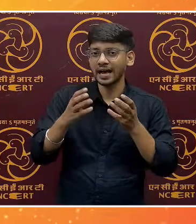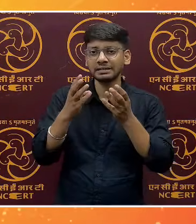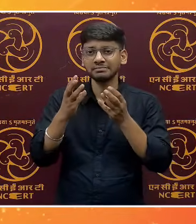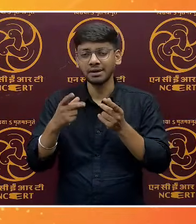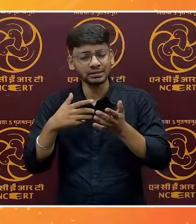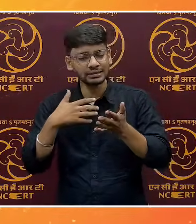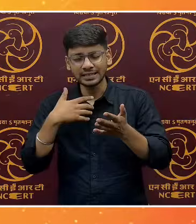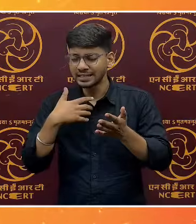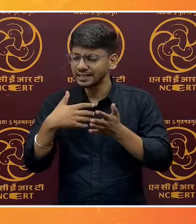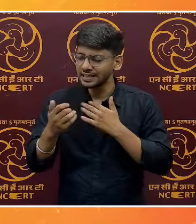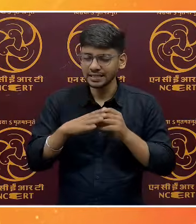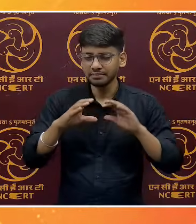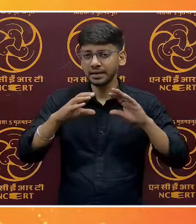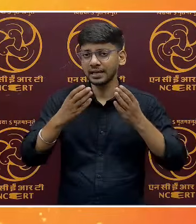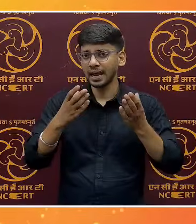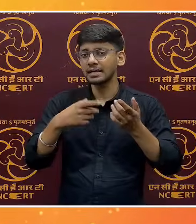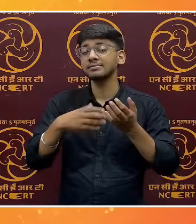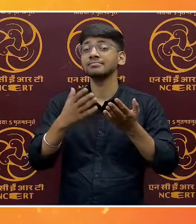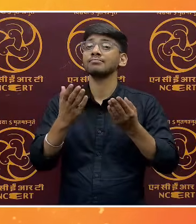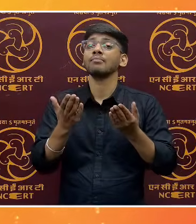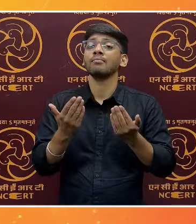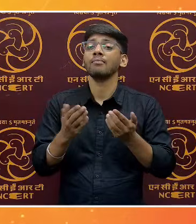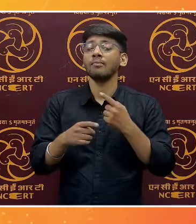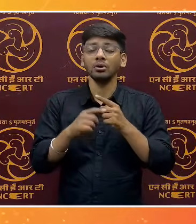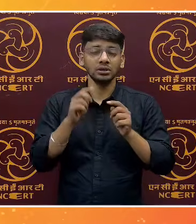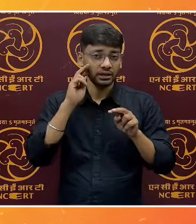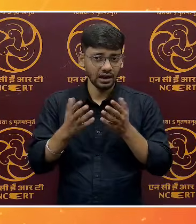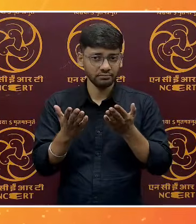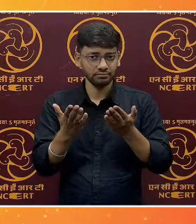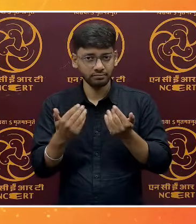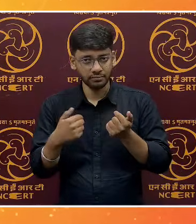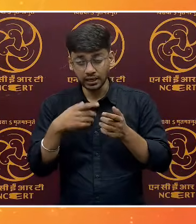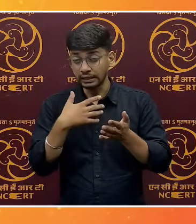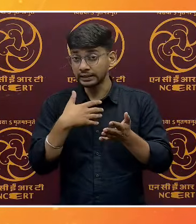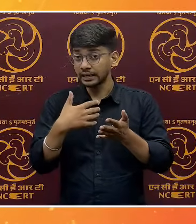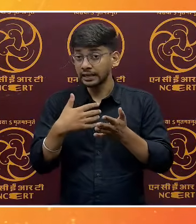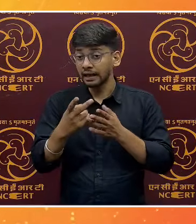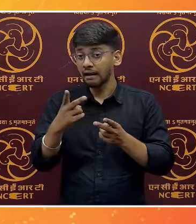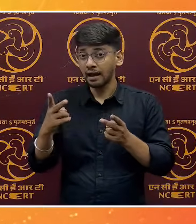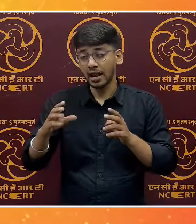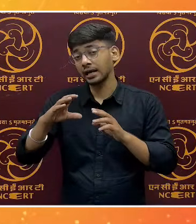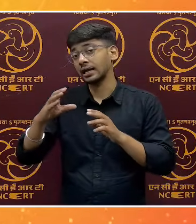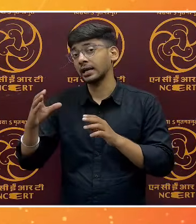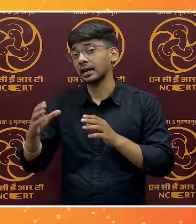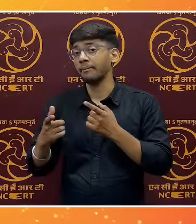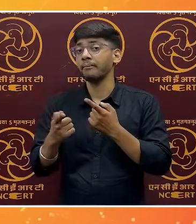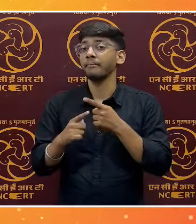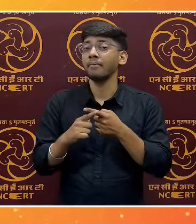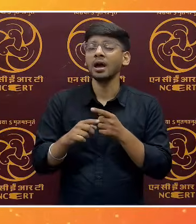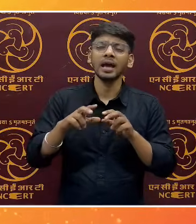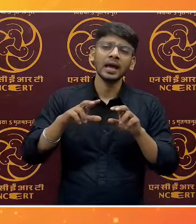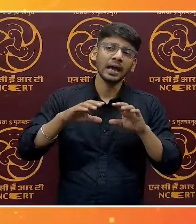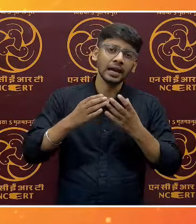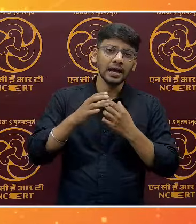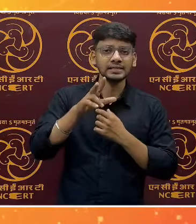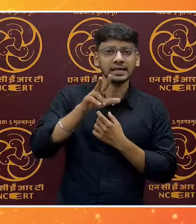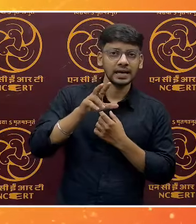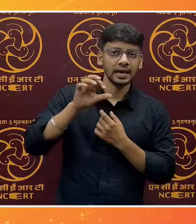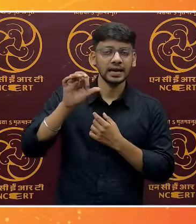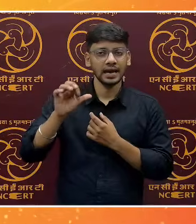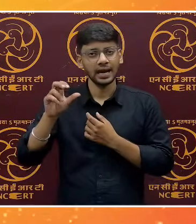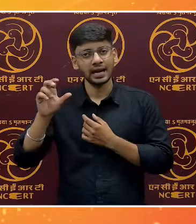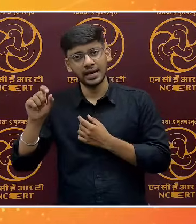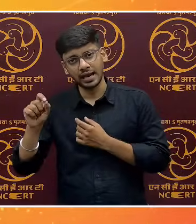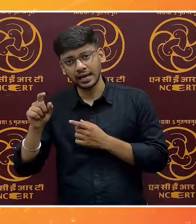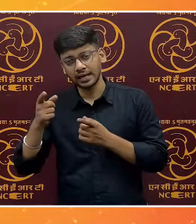for any grade if you want. If you think that you can attempt for any other grade as well, be it 9 or 10 or 11, you